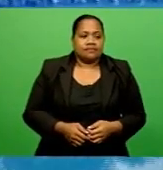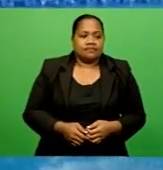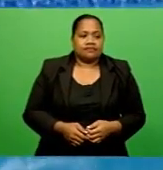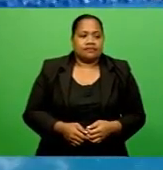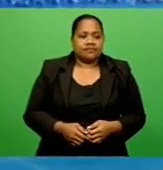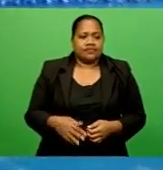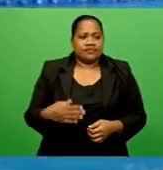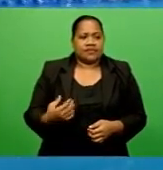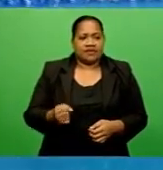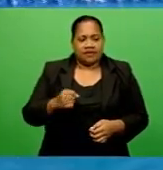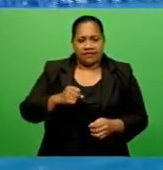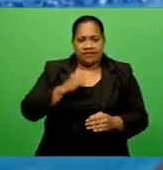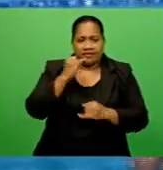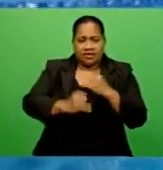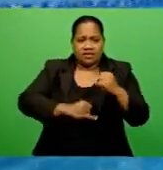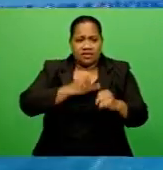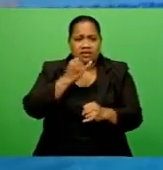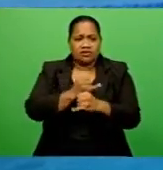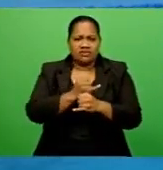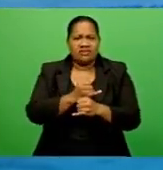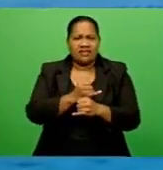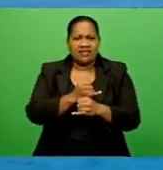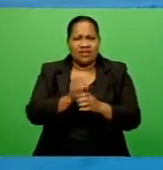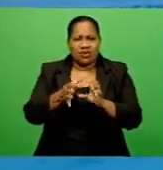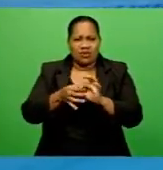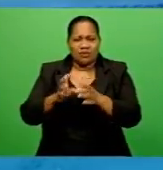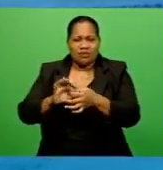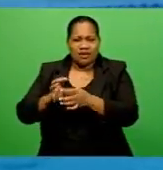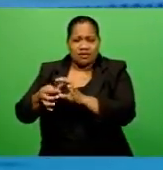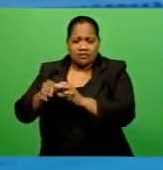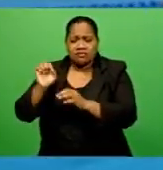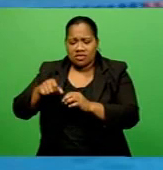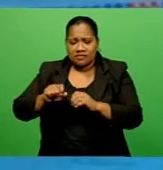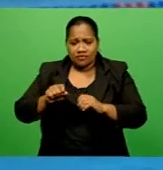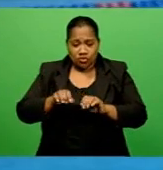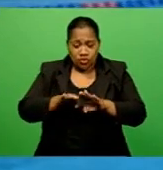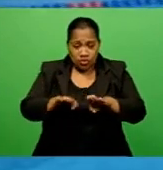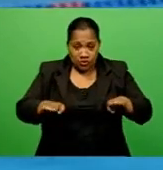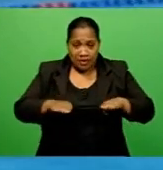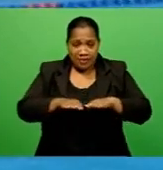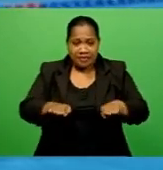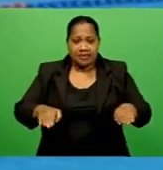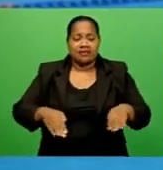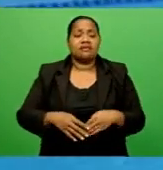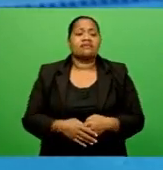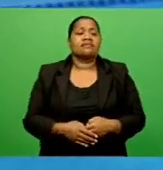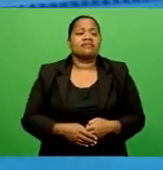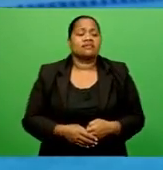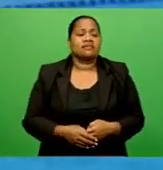international events, of course, was swimming. But the local event now